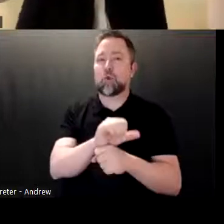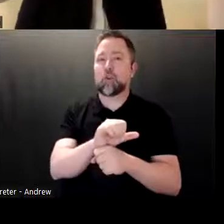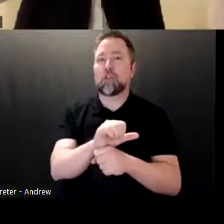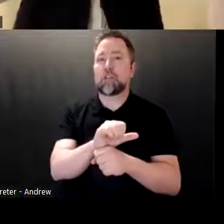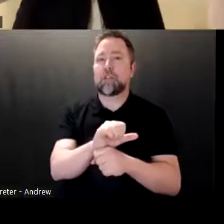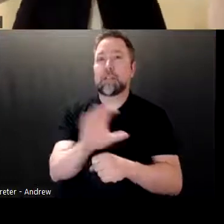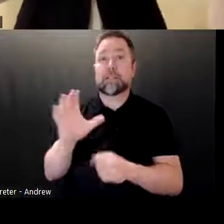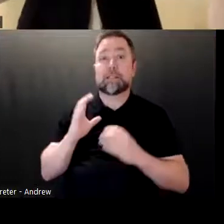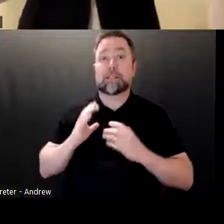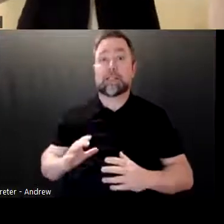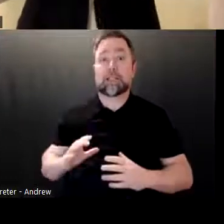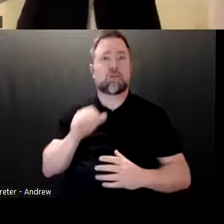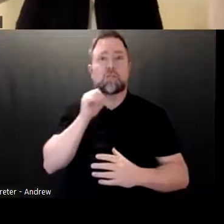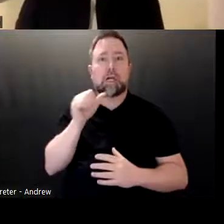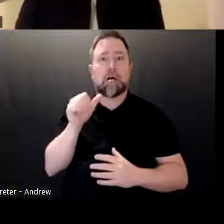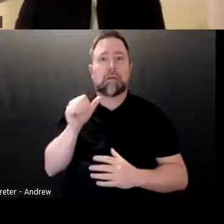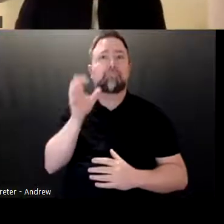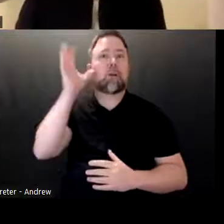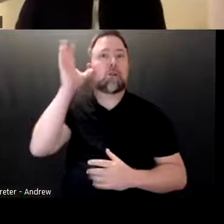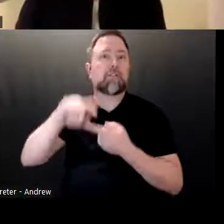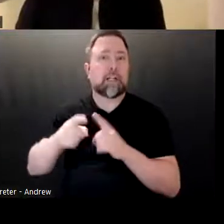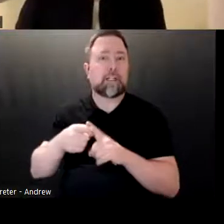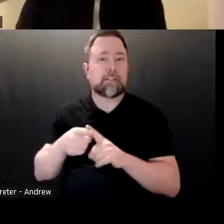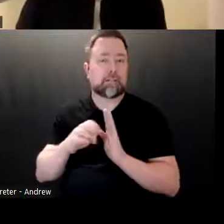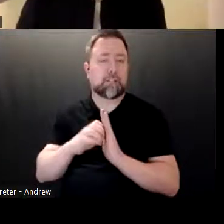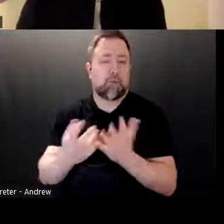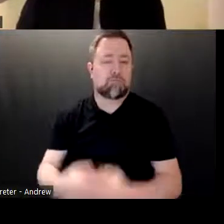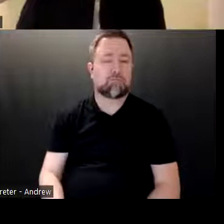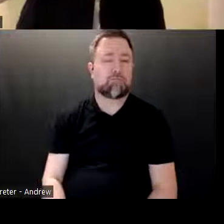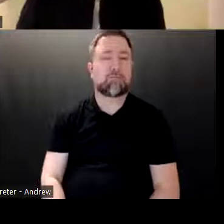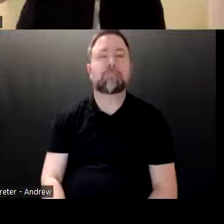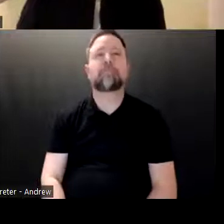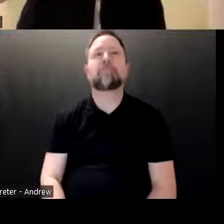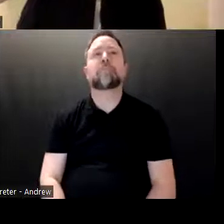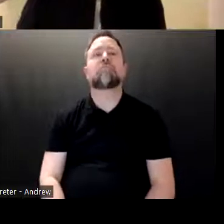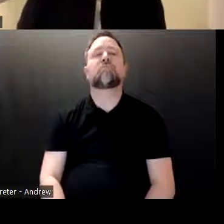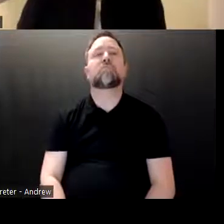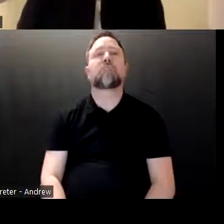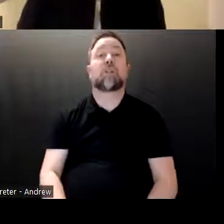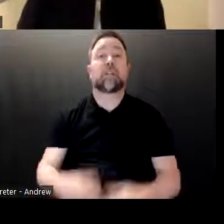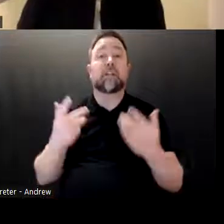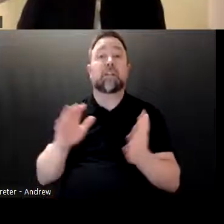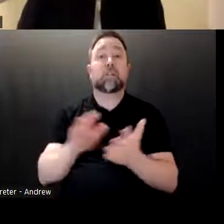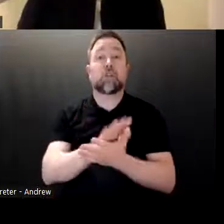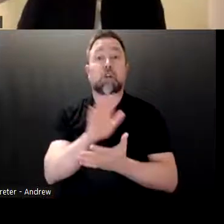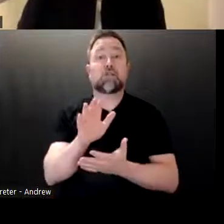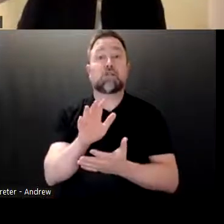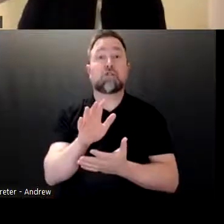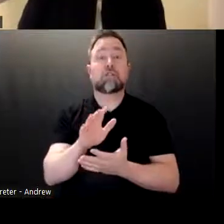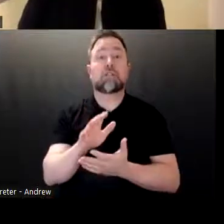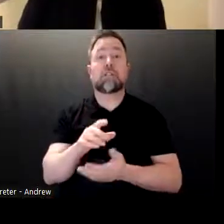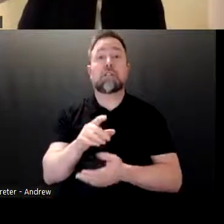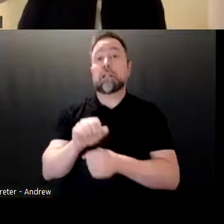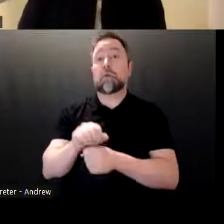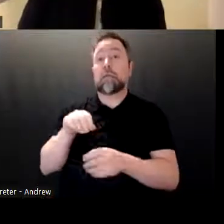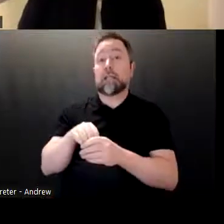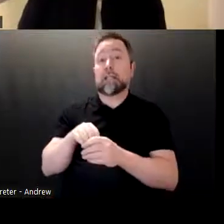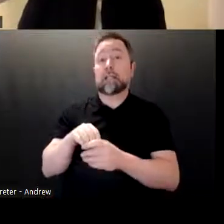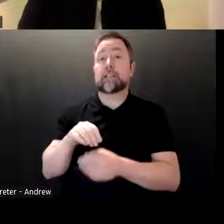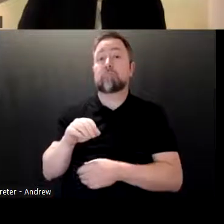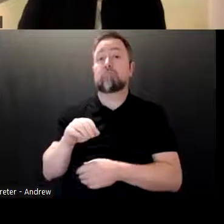his parents, although he would going forward have the benefit of family inheritance to get started and to buy land. But he